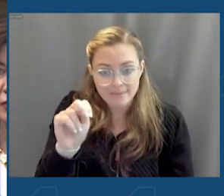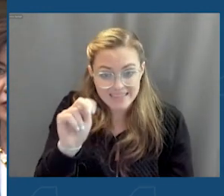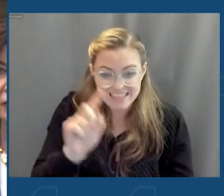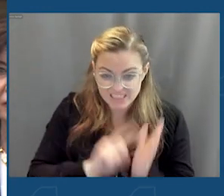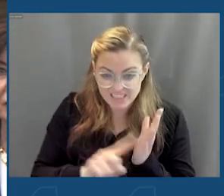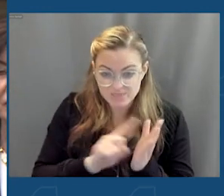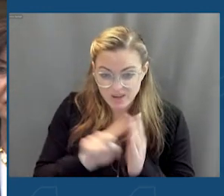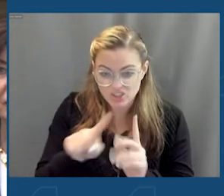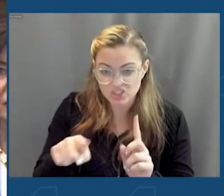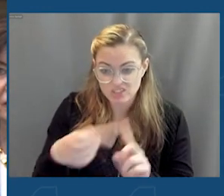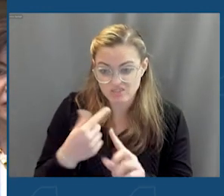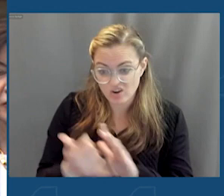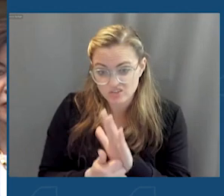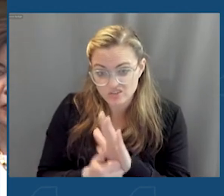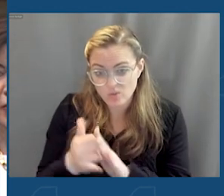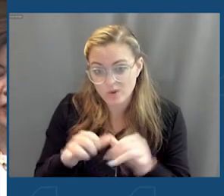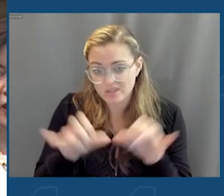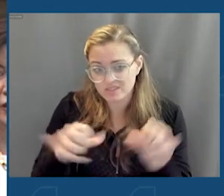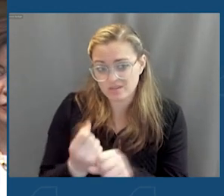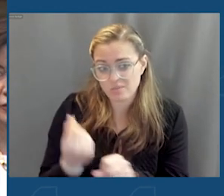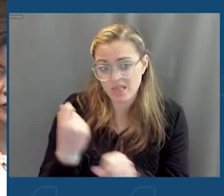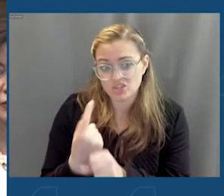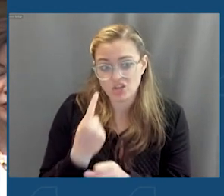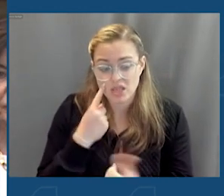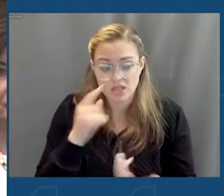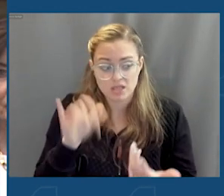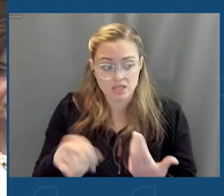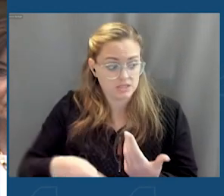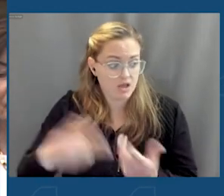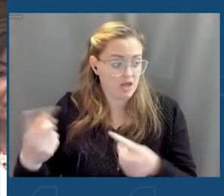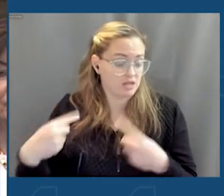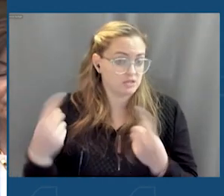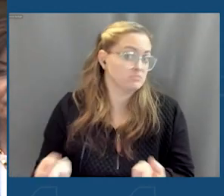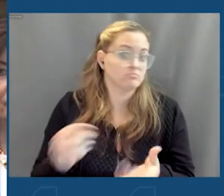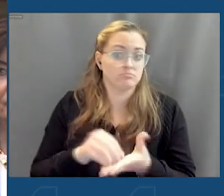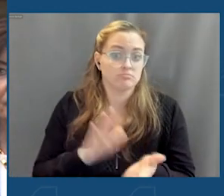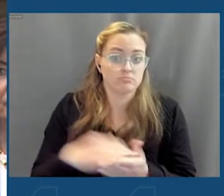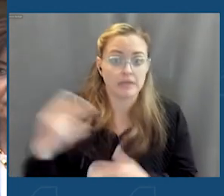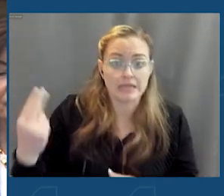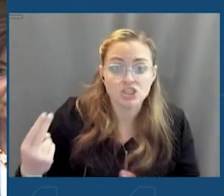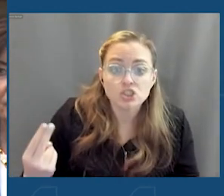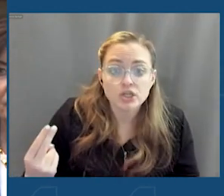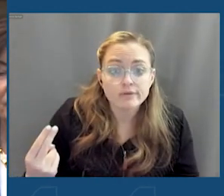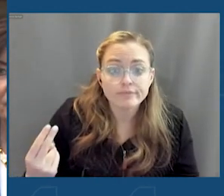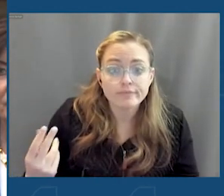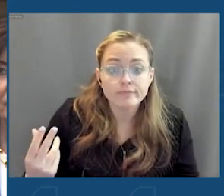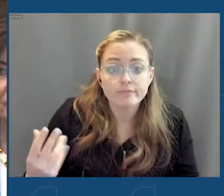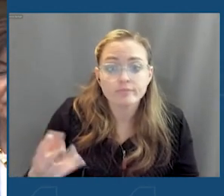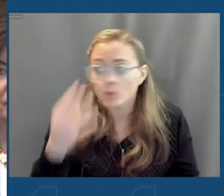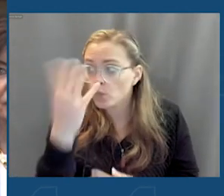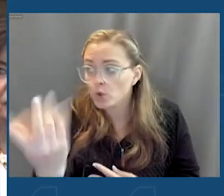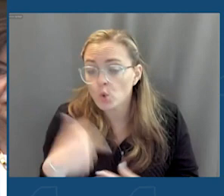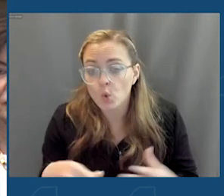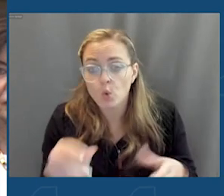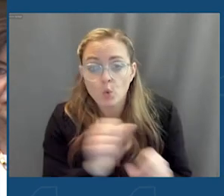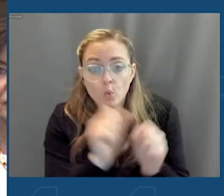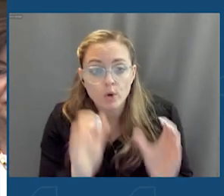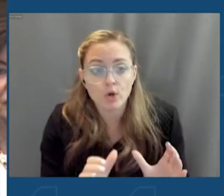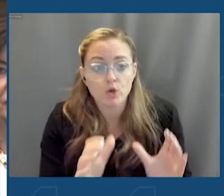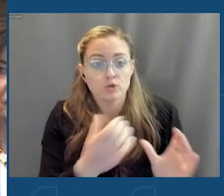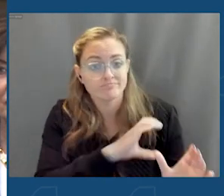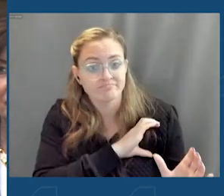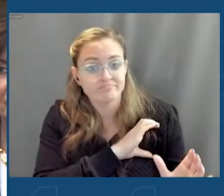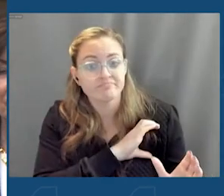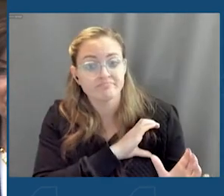our subway system last year. I think that is the highest in recorded history, where we told our officers who were assigned to the